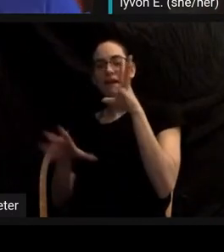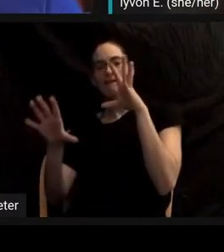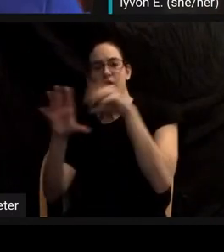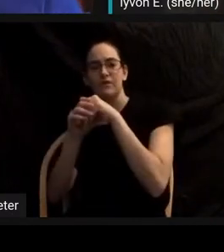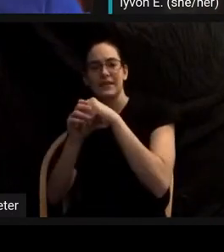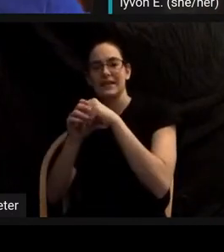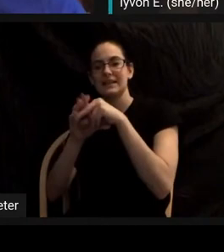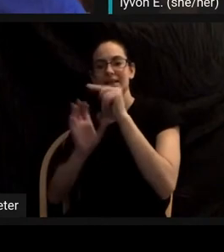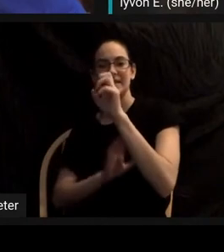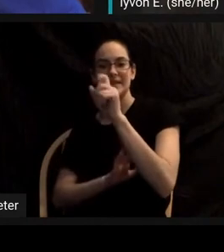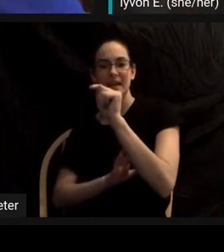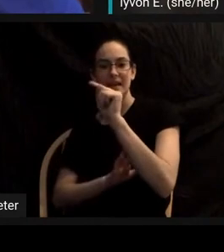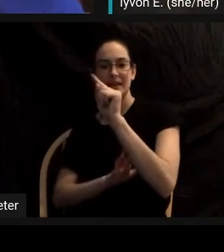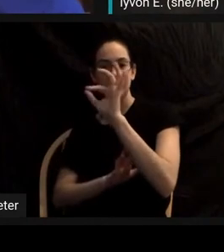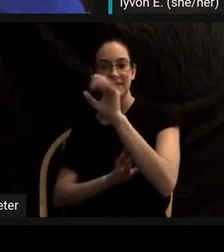now.